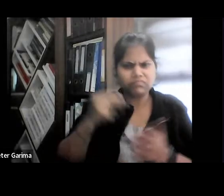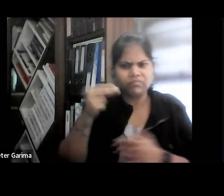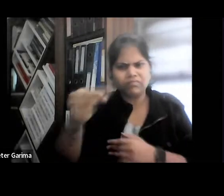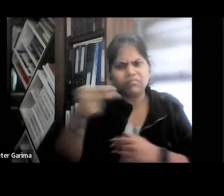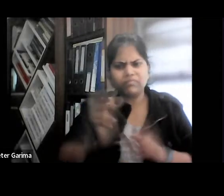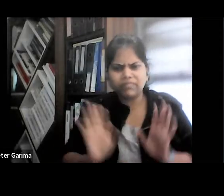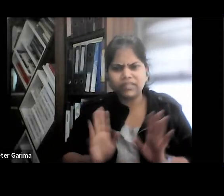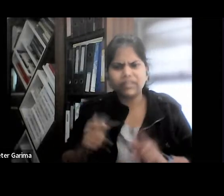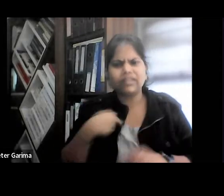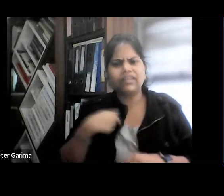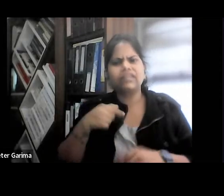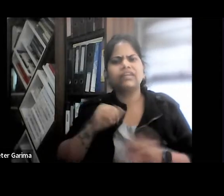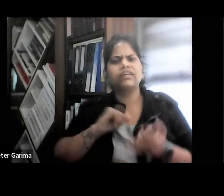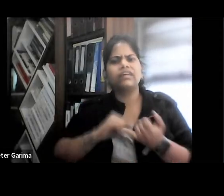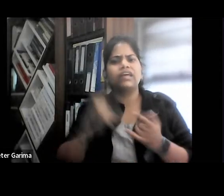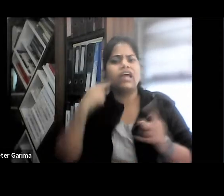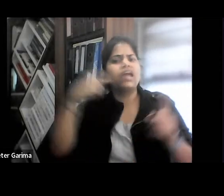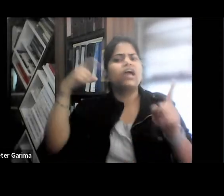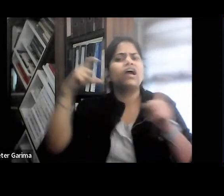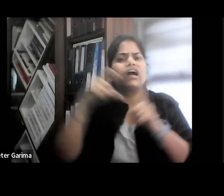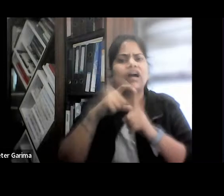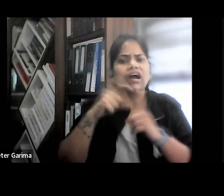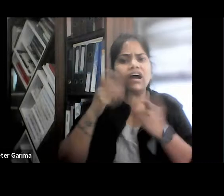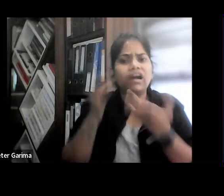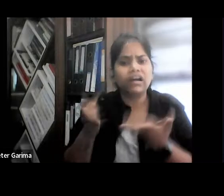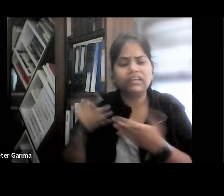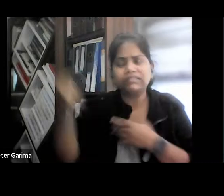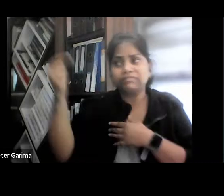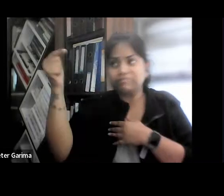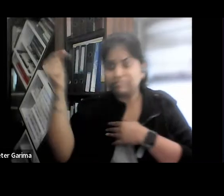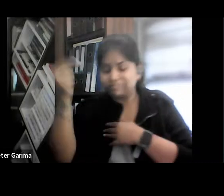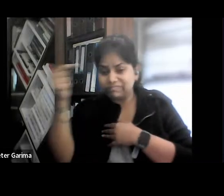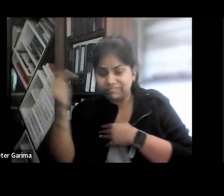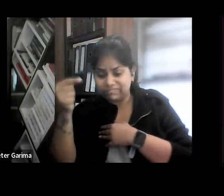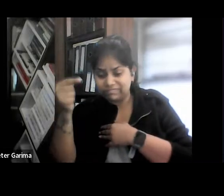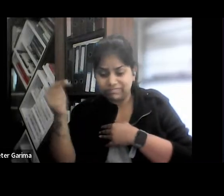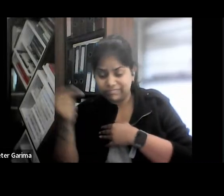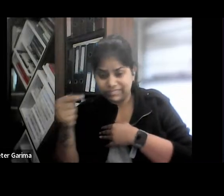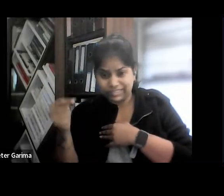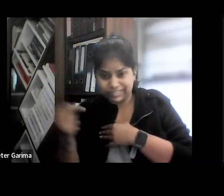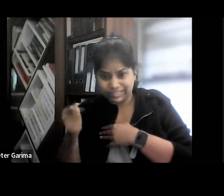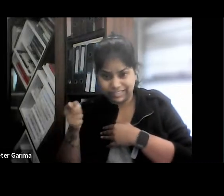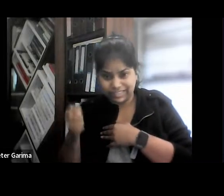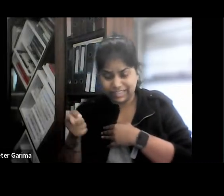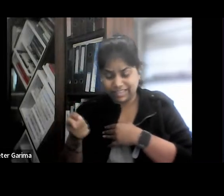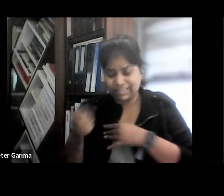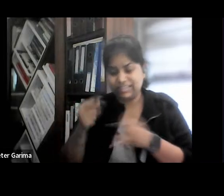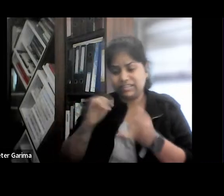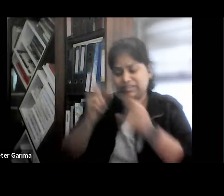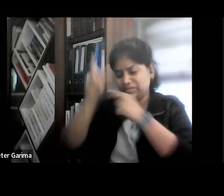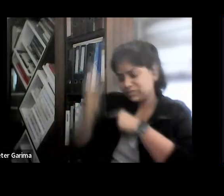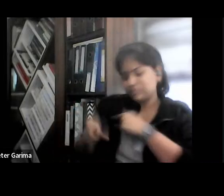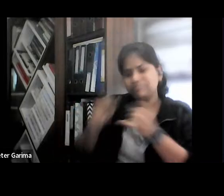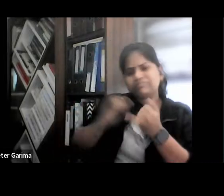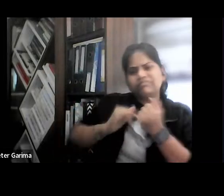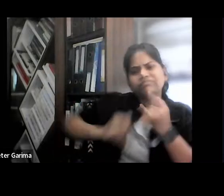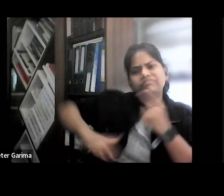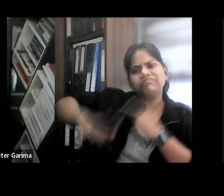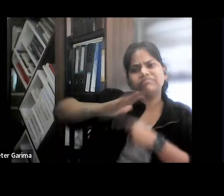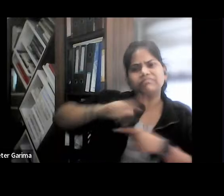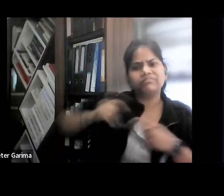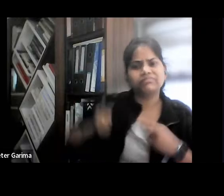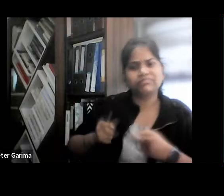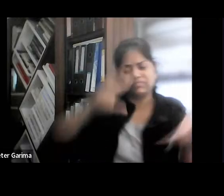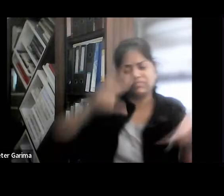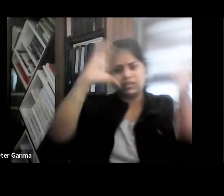sole identity, a negative one that implies subhuman status. Being steeped in such a worldview,